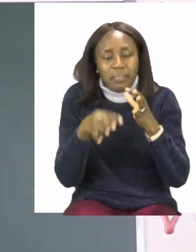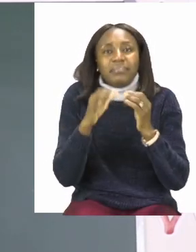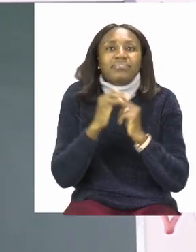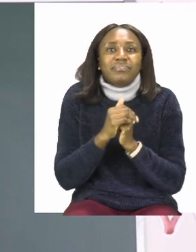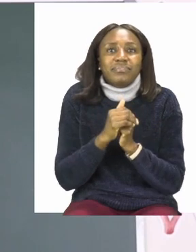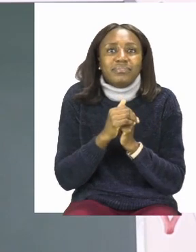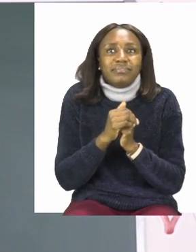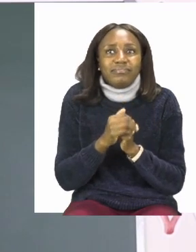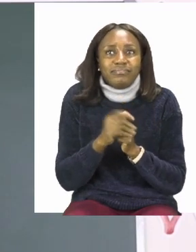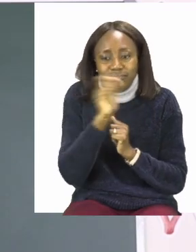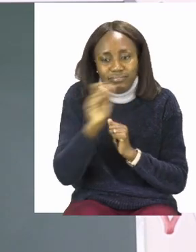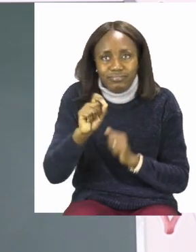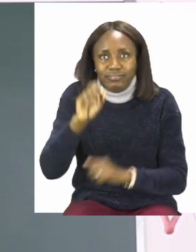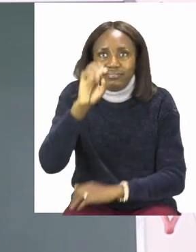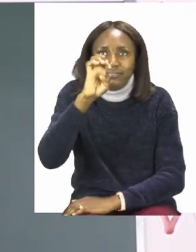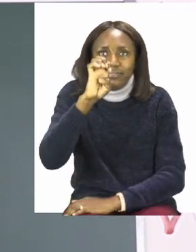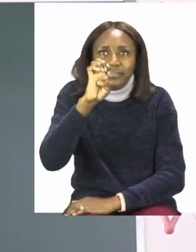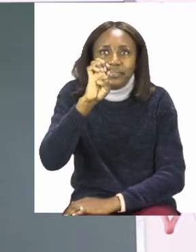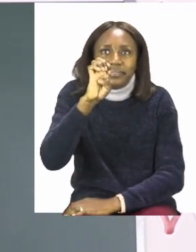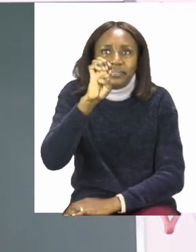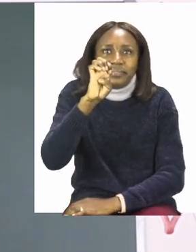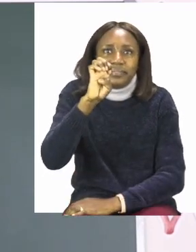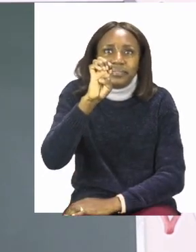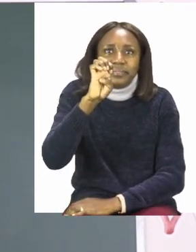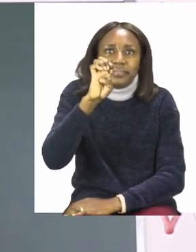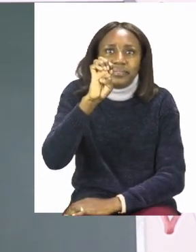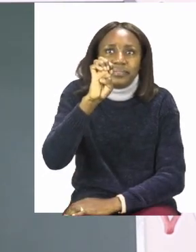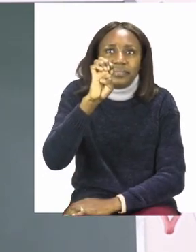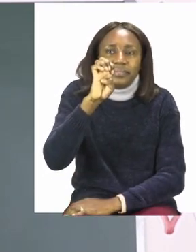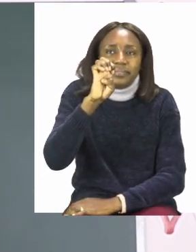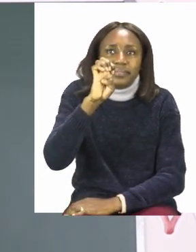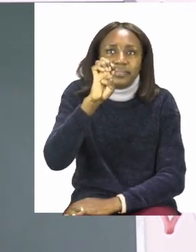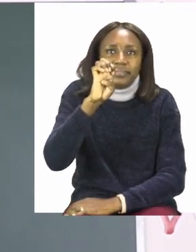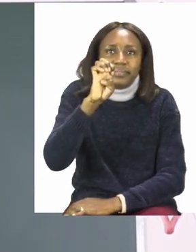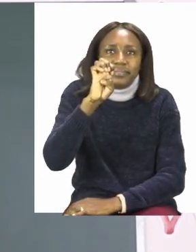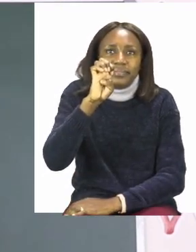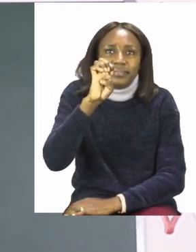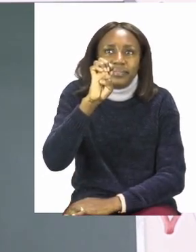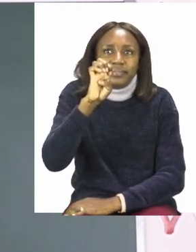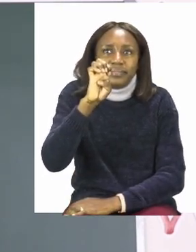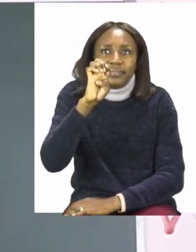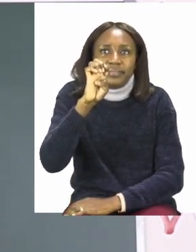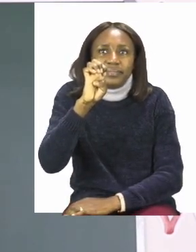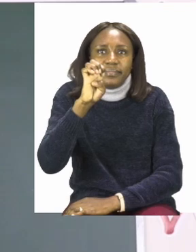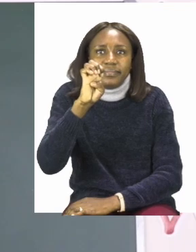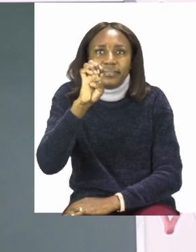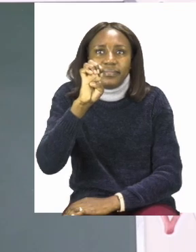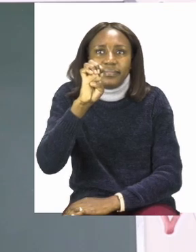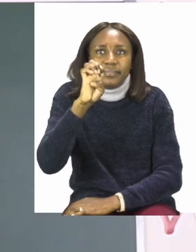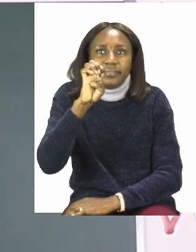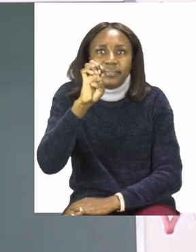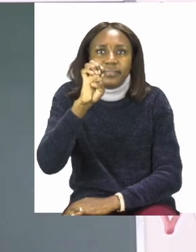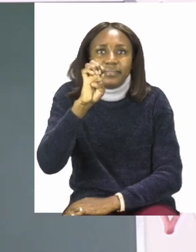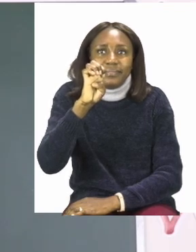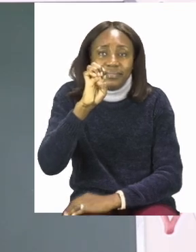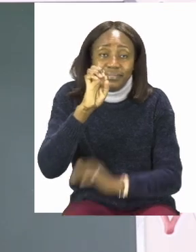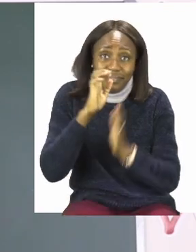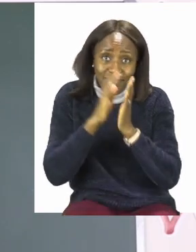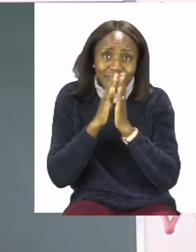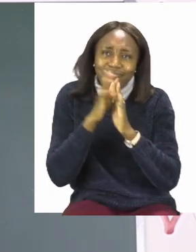going to write the beginning sound. Take your time when you are writing the letters boys and girls and make sure that it is on the line.